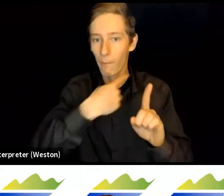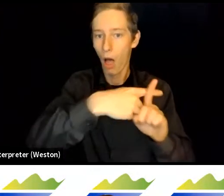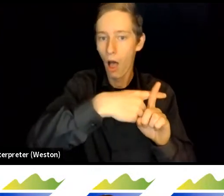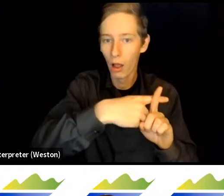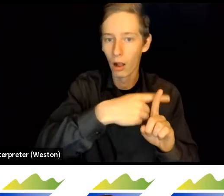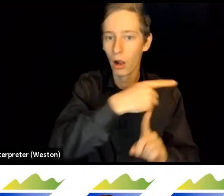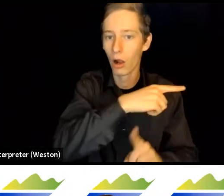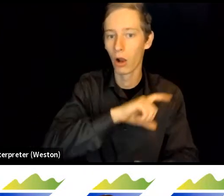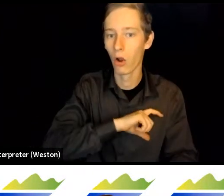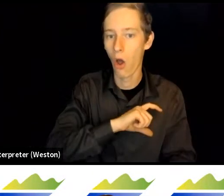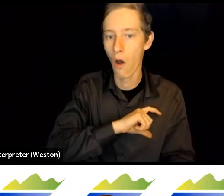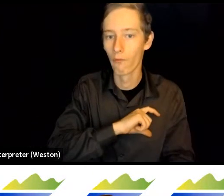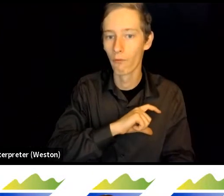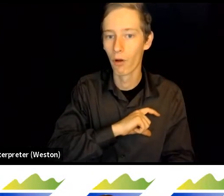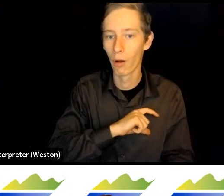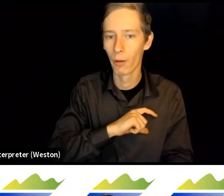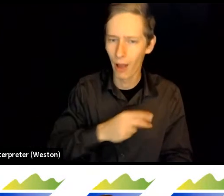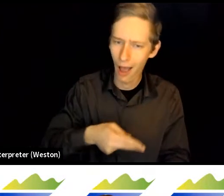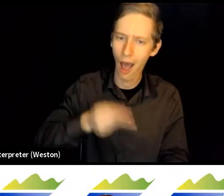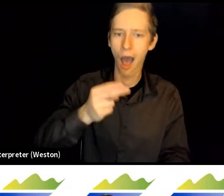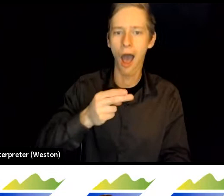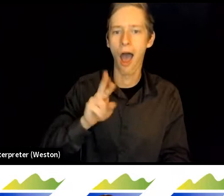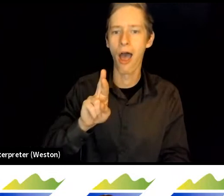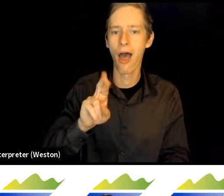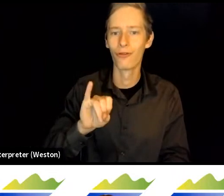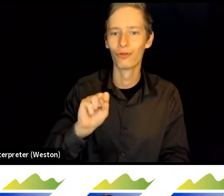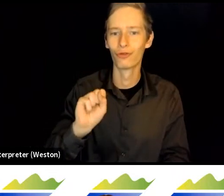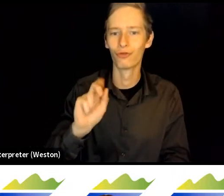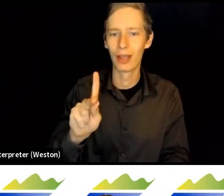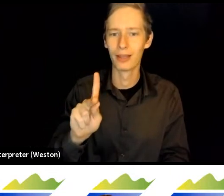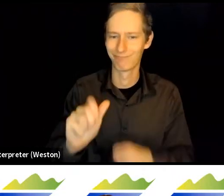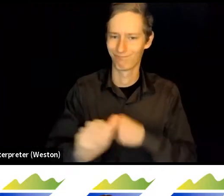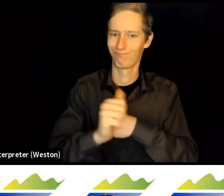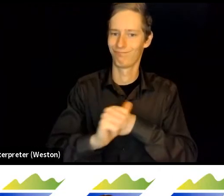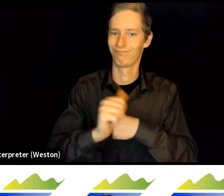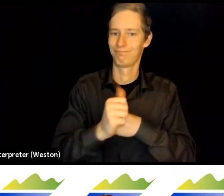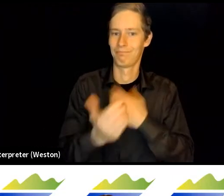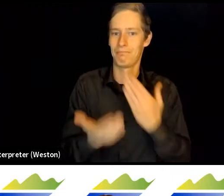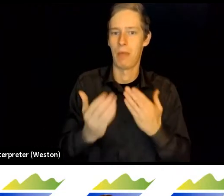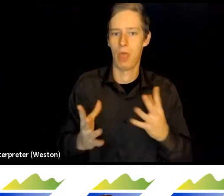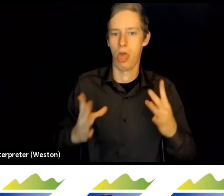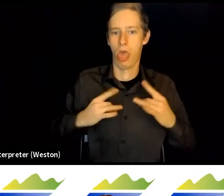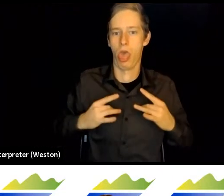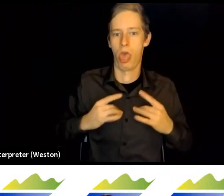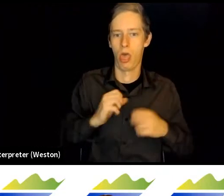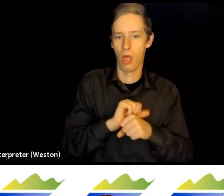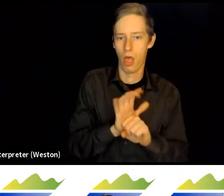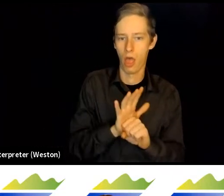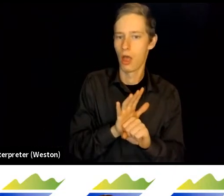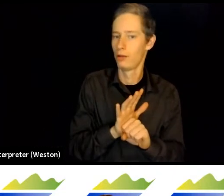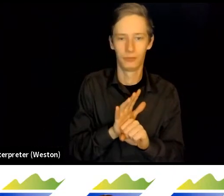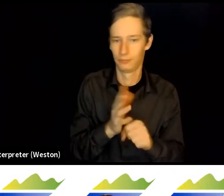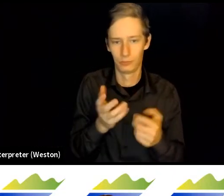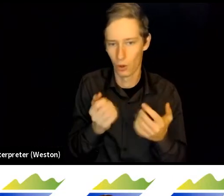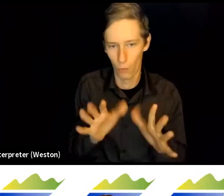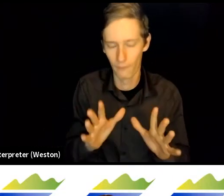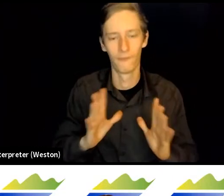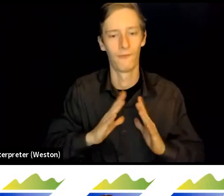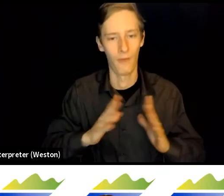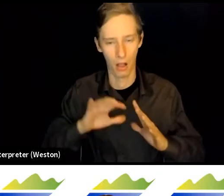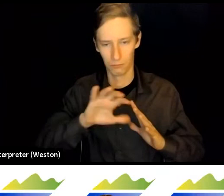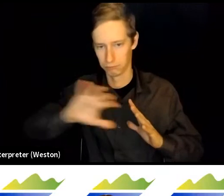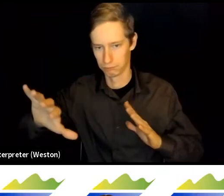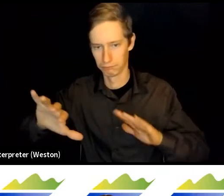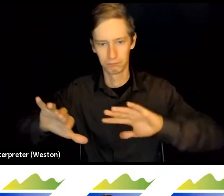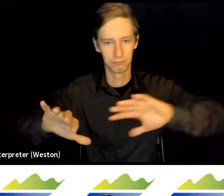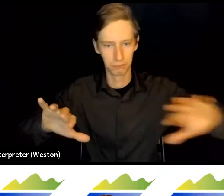that risk. So the goal of that crisis center initially is to reduce the risk